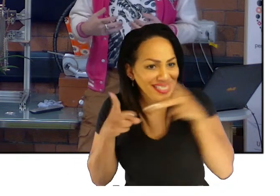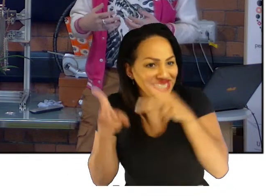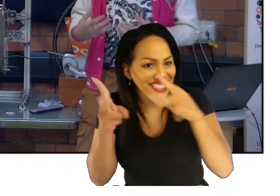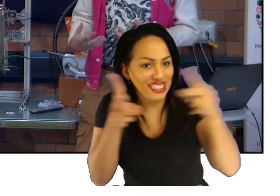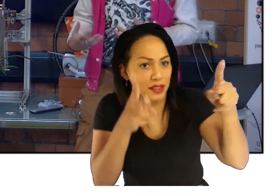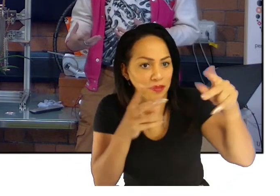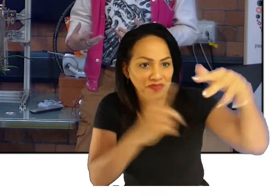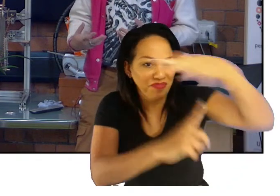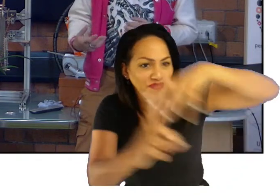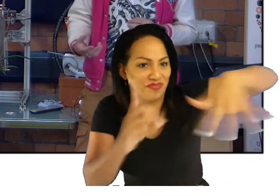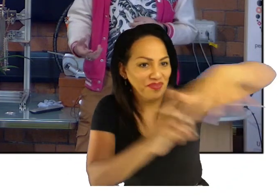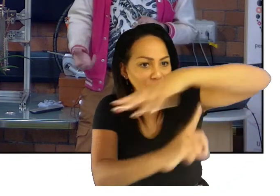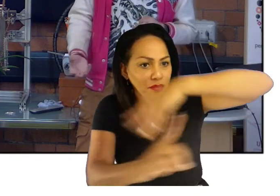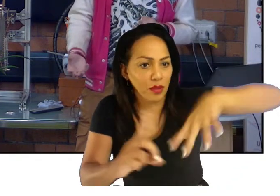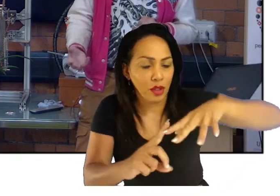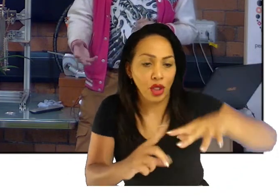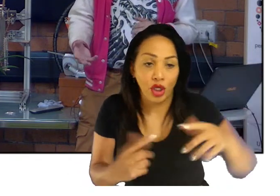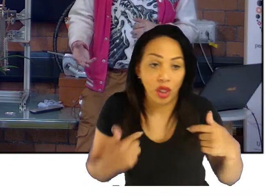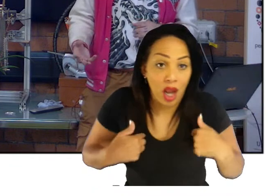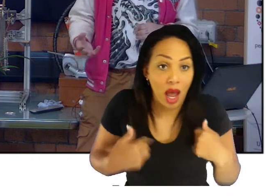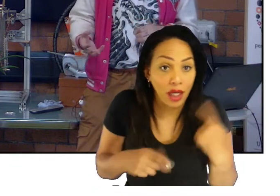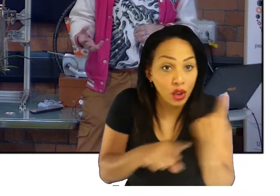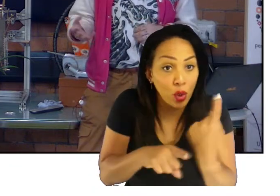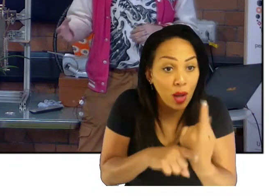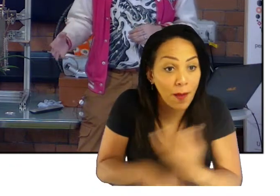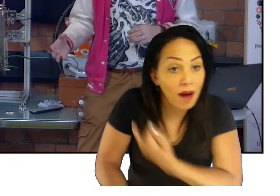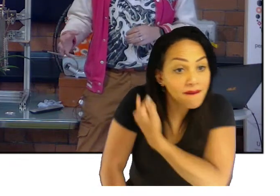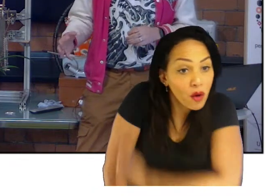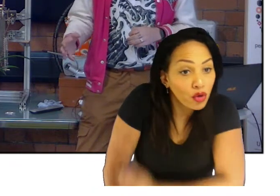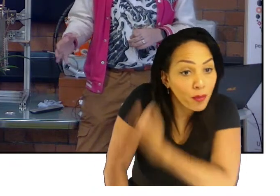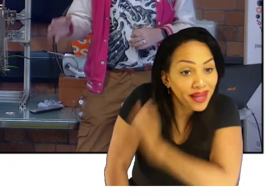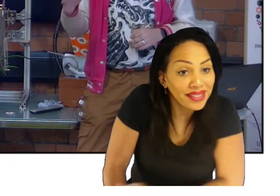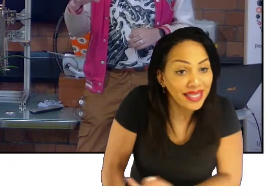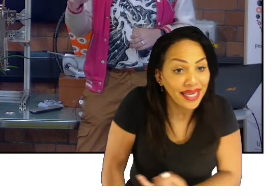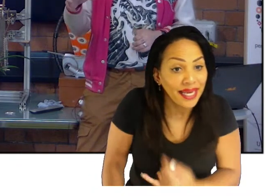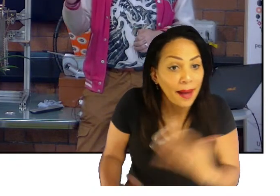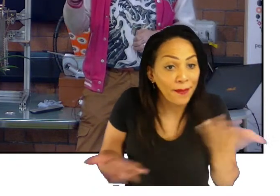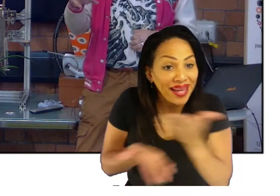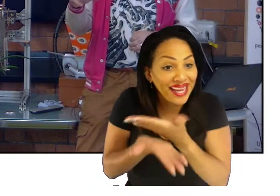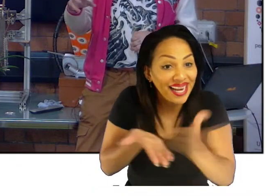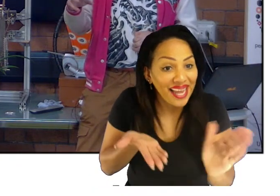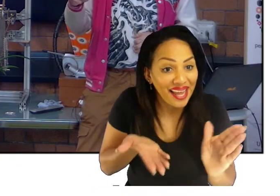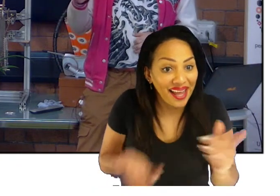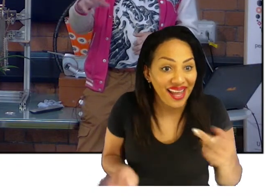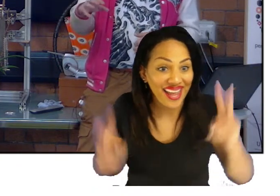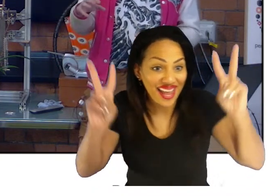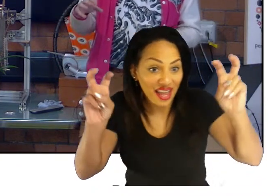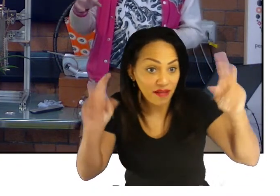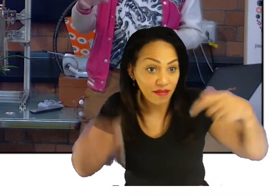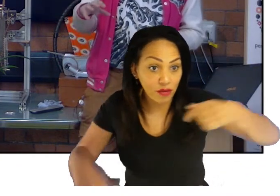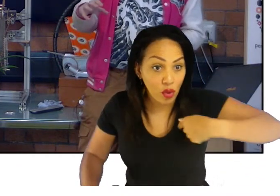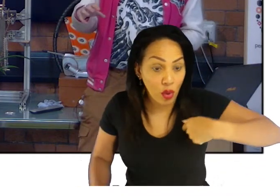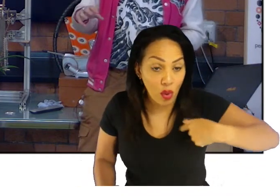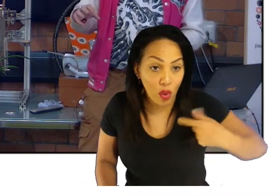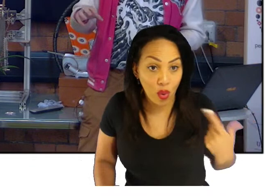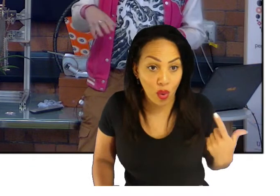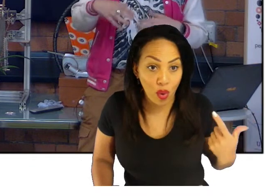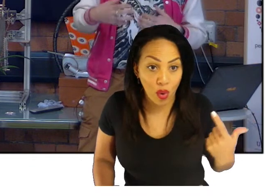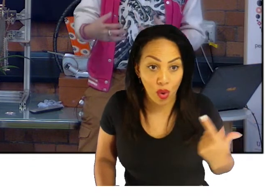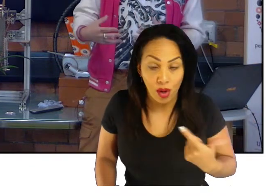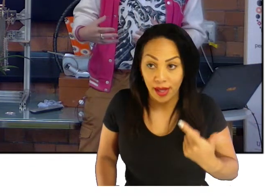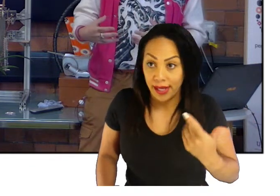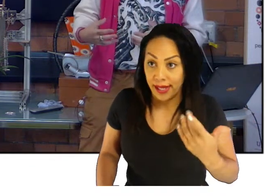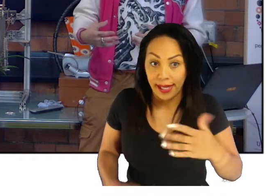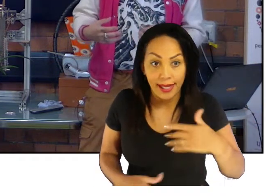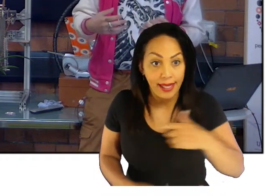about transparency, I'm also talking about the fact that when you're in a position to be caring and responsible